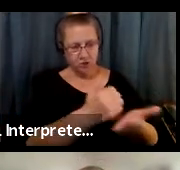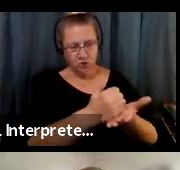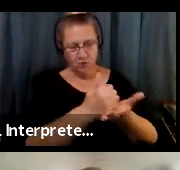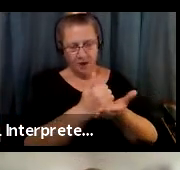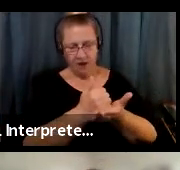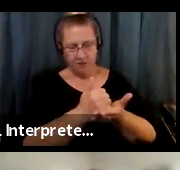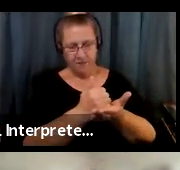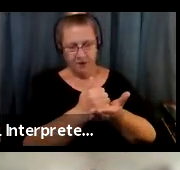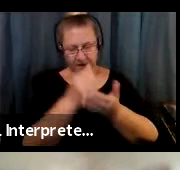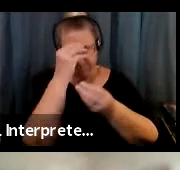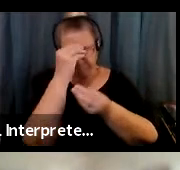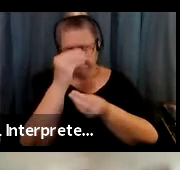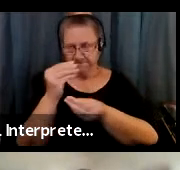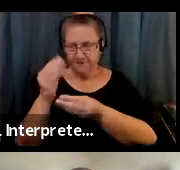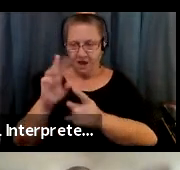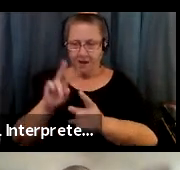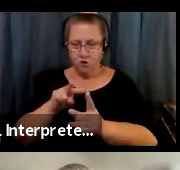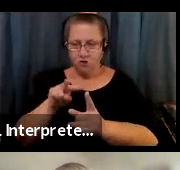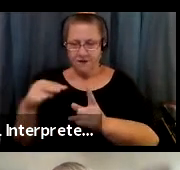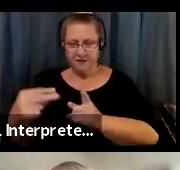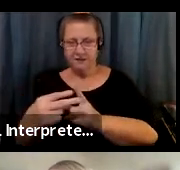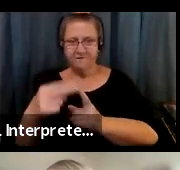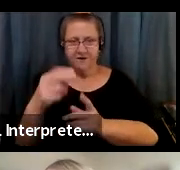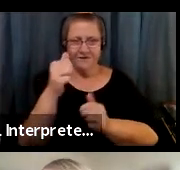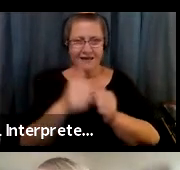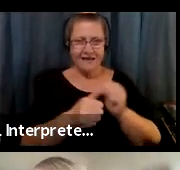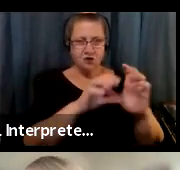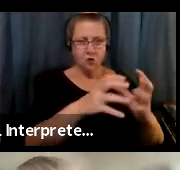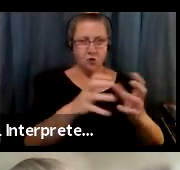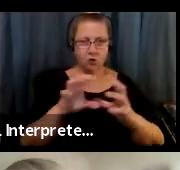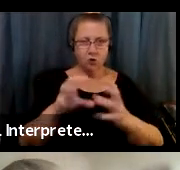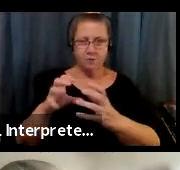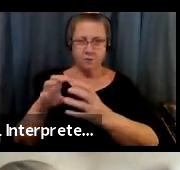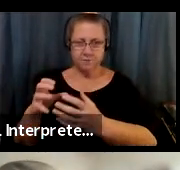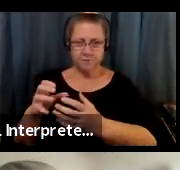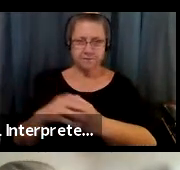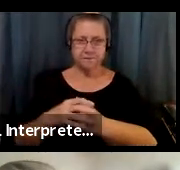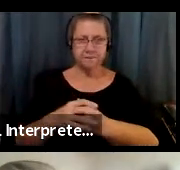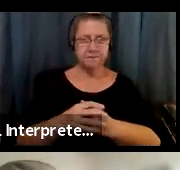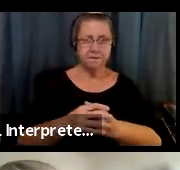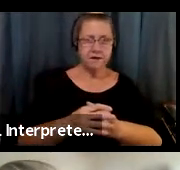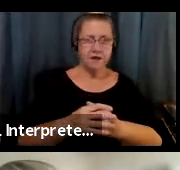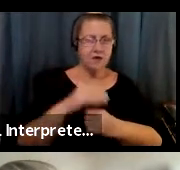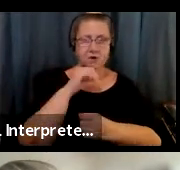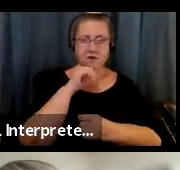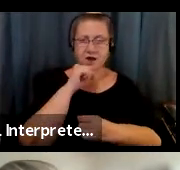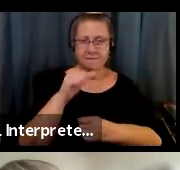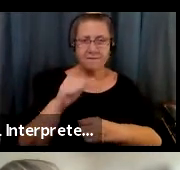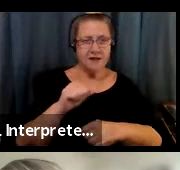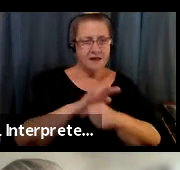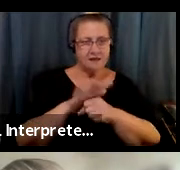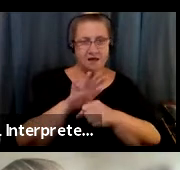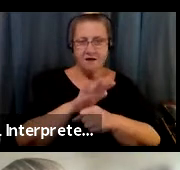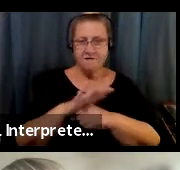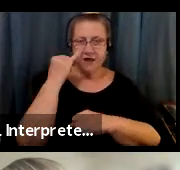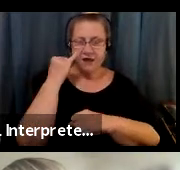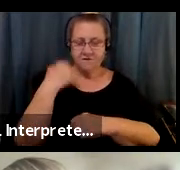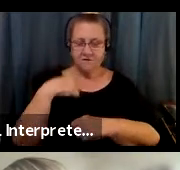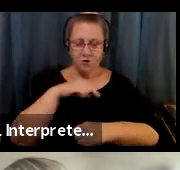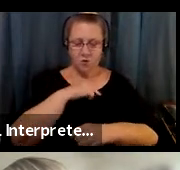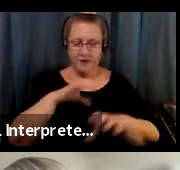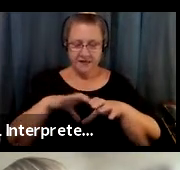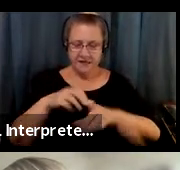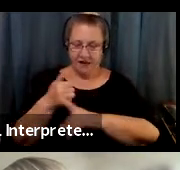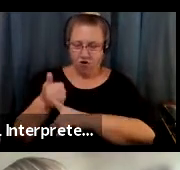convey the perspective of each group. It would have been a whole lot less efficient for us all to try to do this on our own, all of these